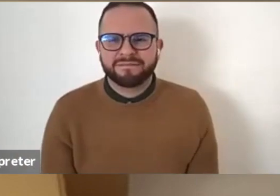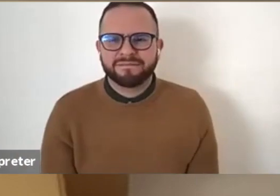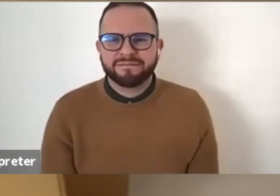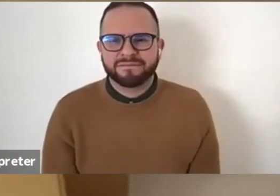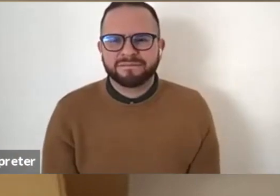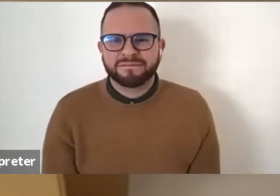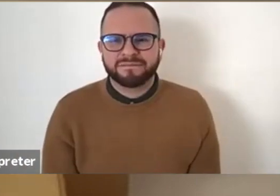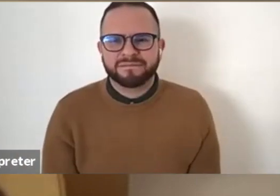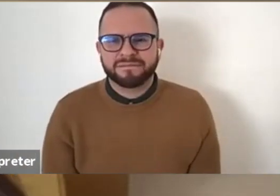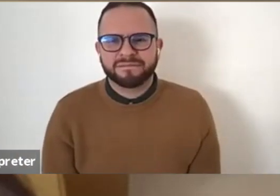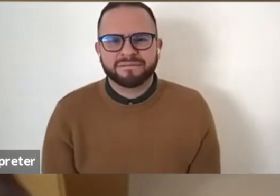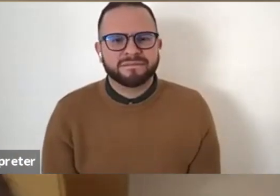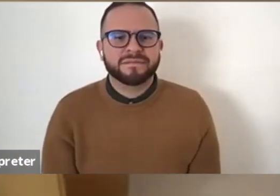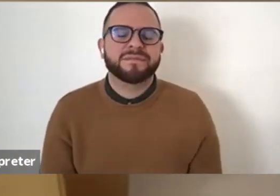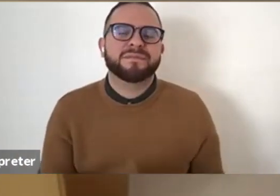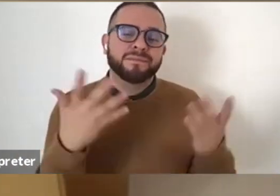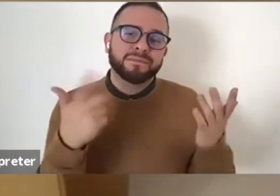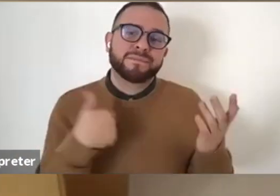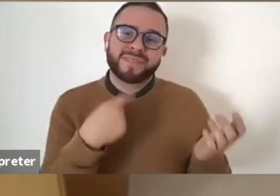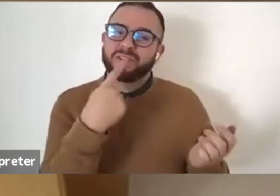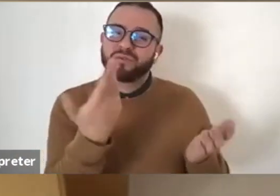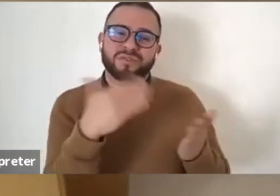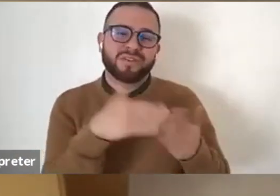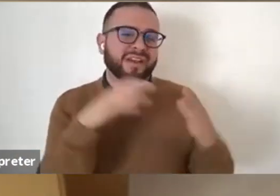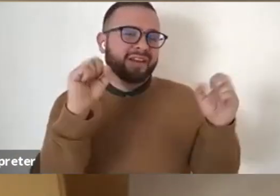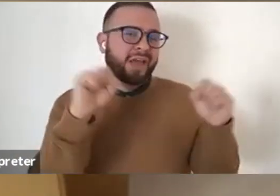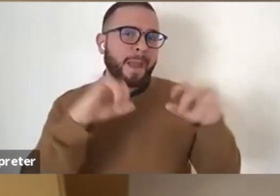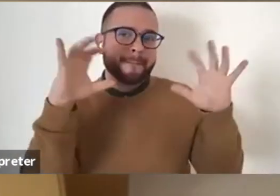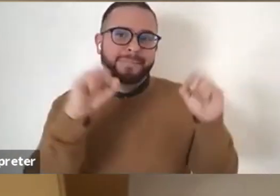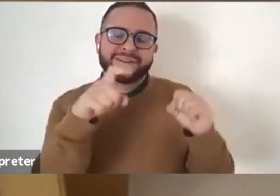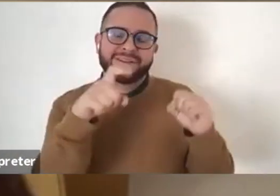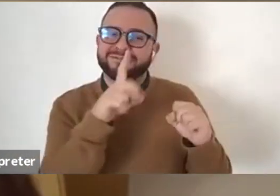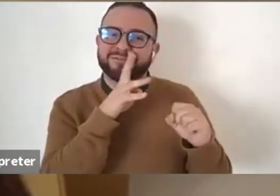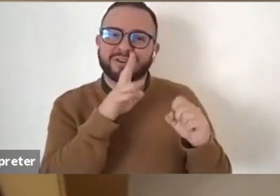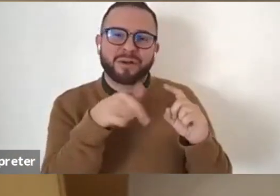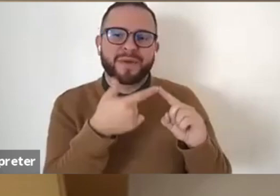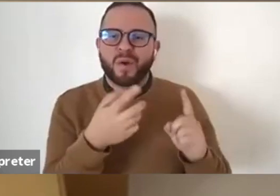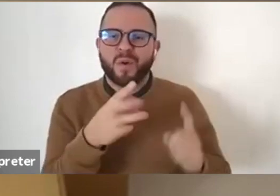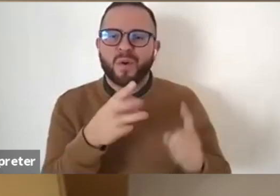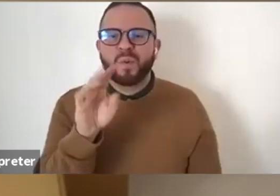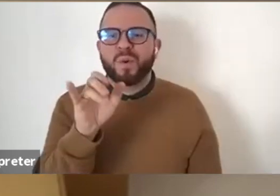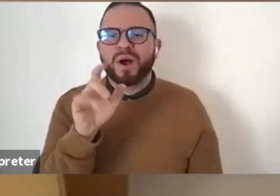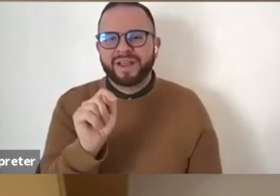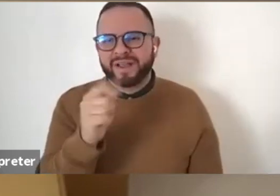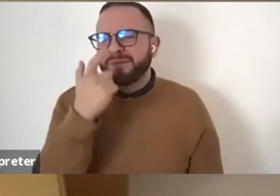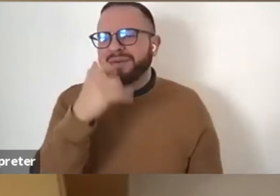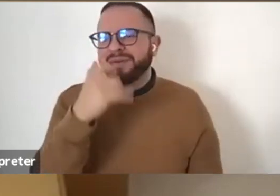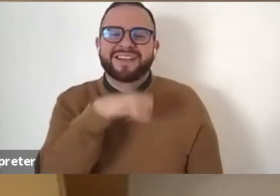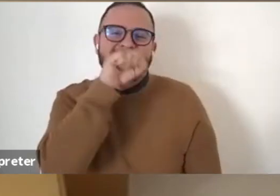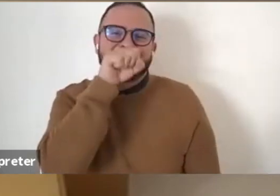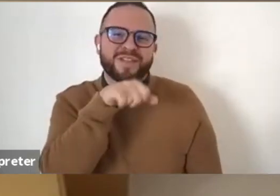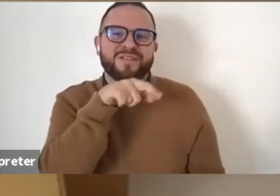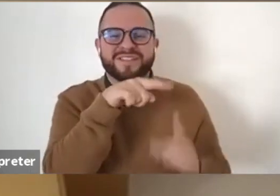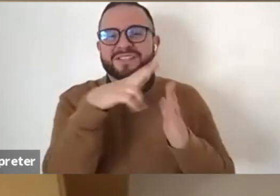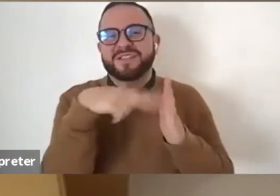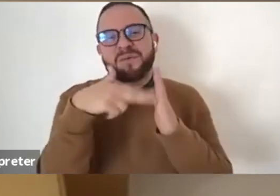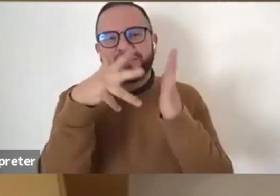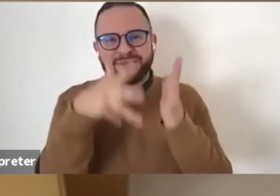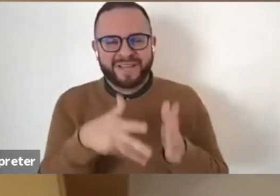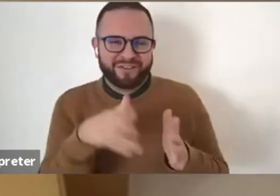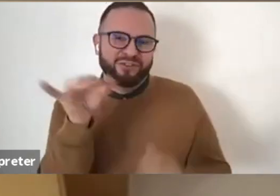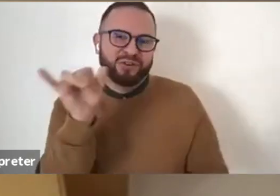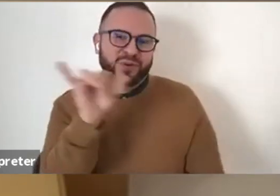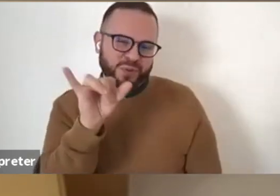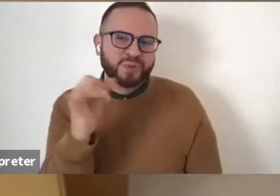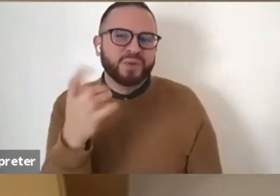I told you that it's really amazing that you told about Wyatt, because I also love this painter, and especially